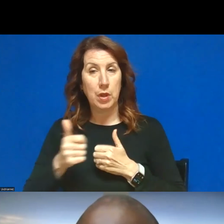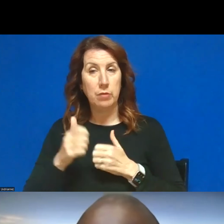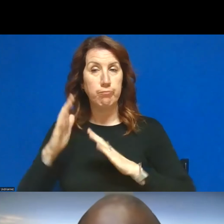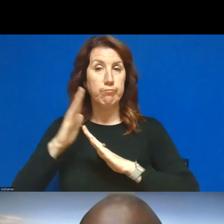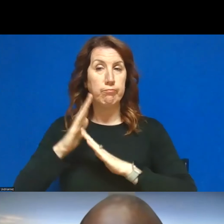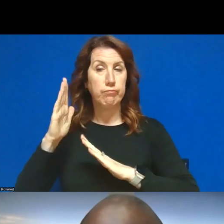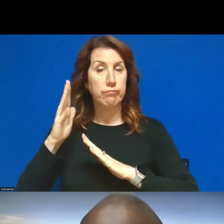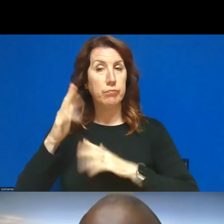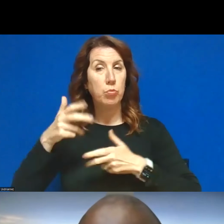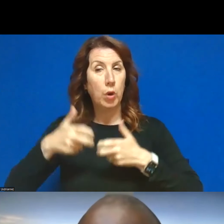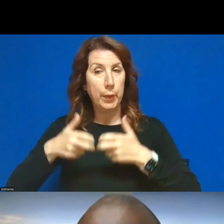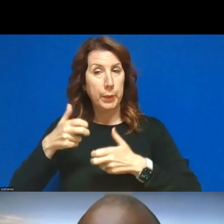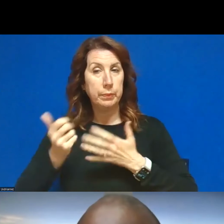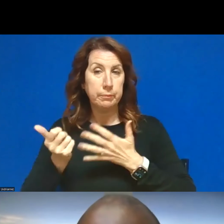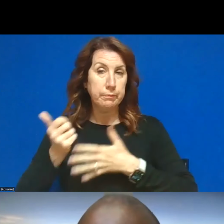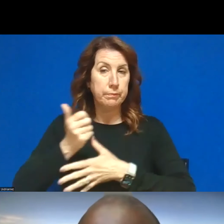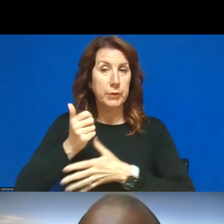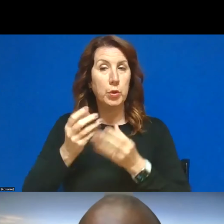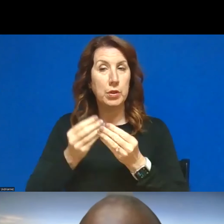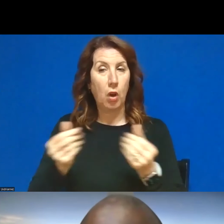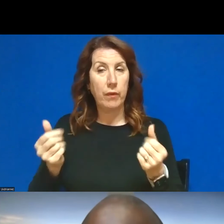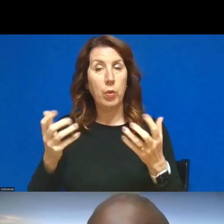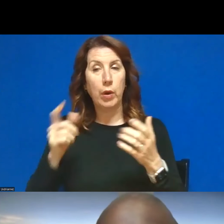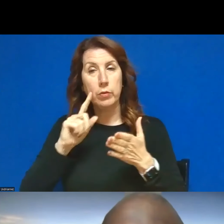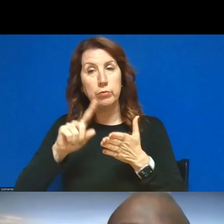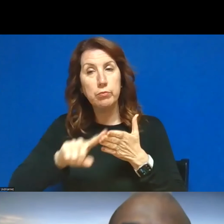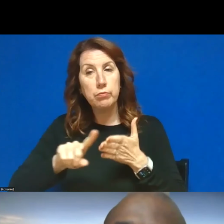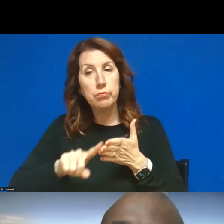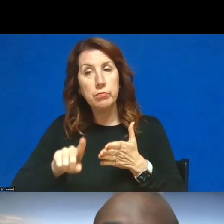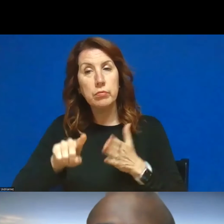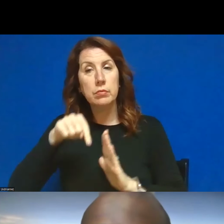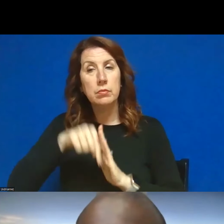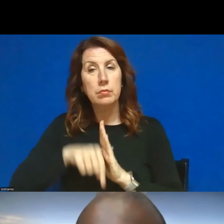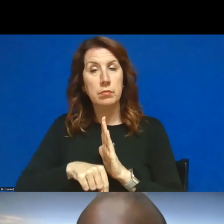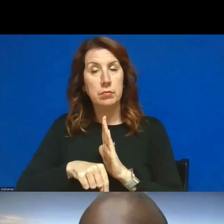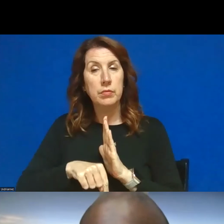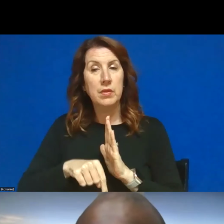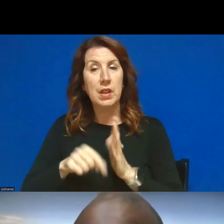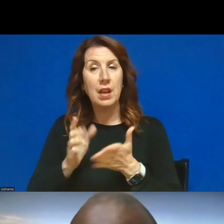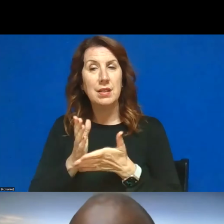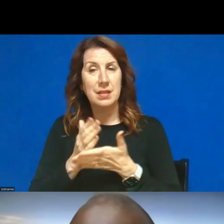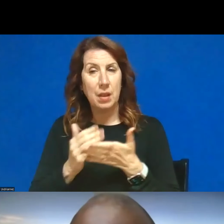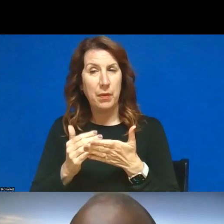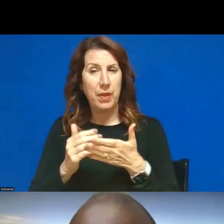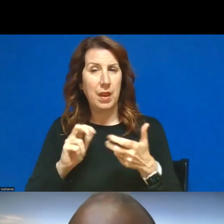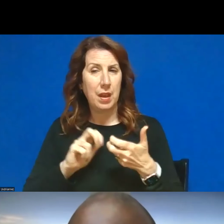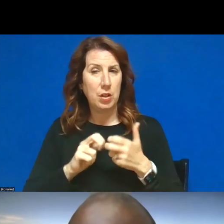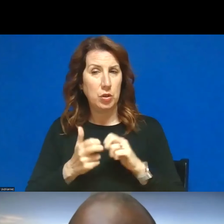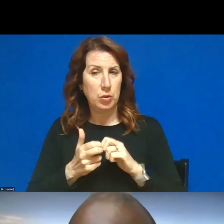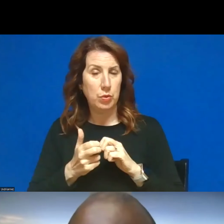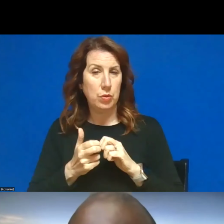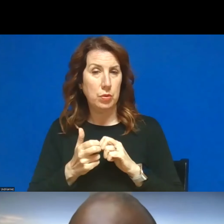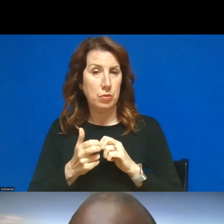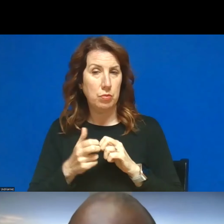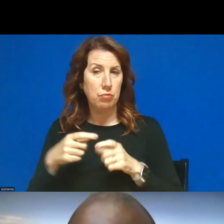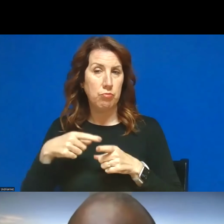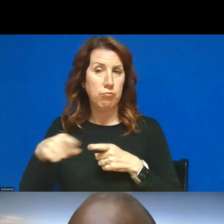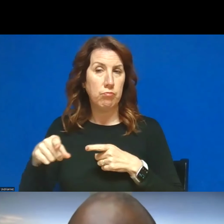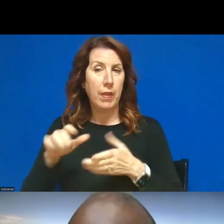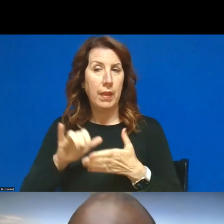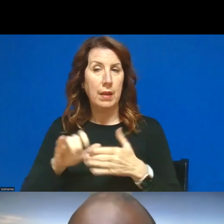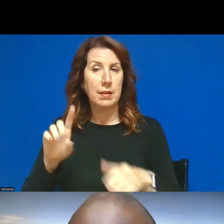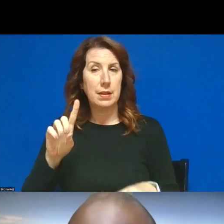top priorities, and we really wanted to do a deeper dive into some of the main issues that the disability